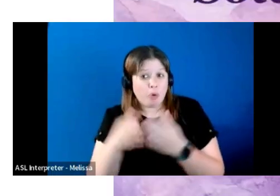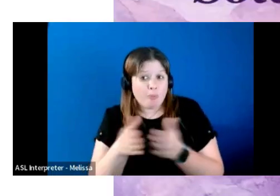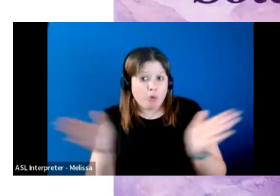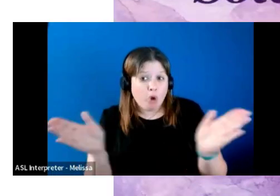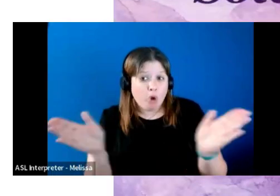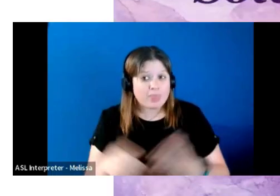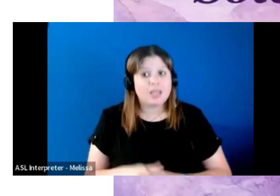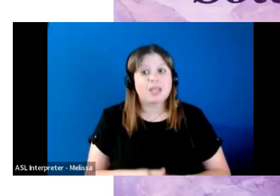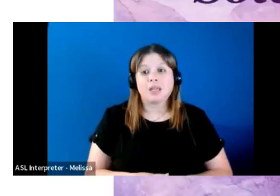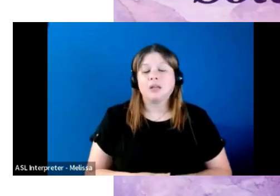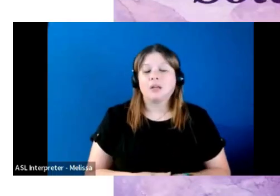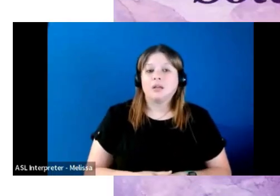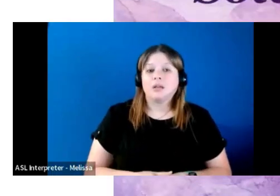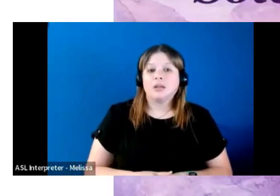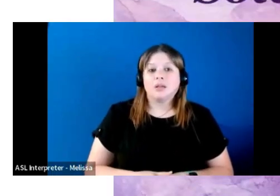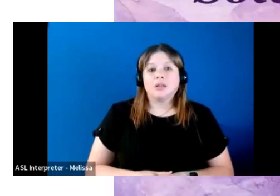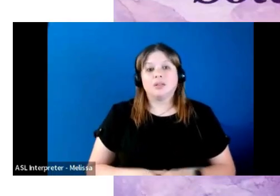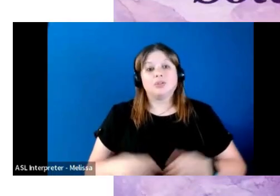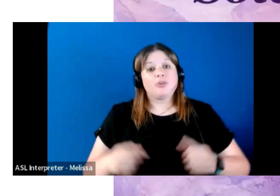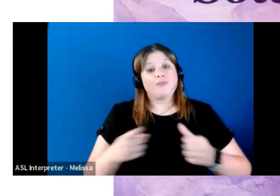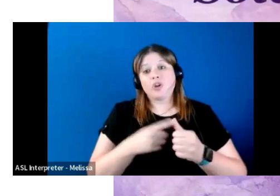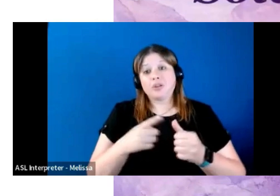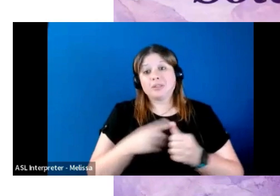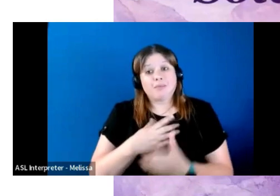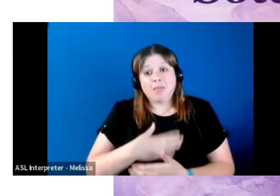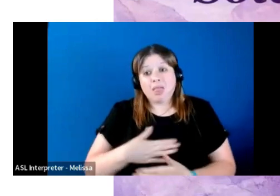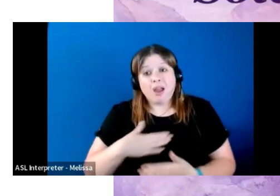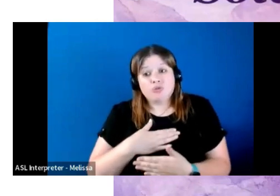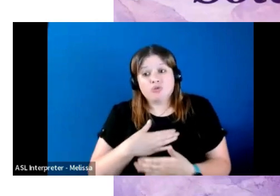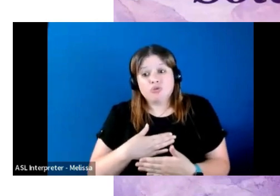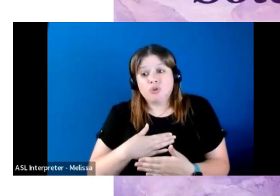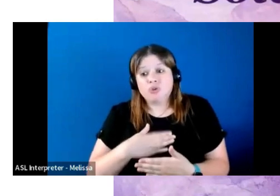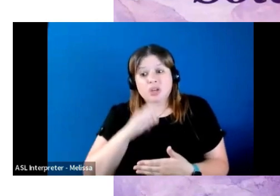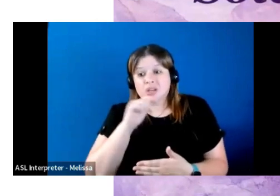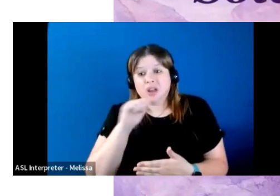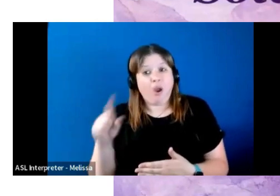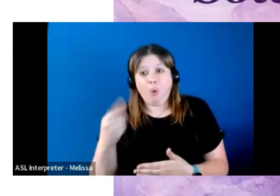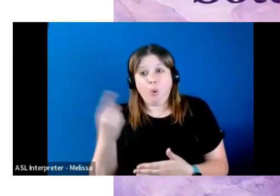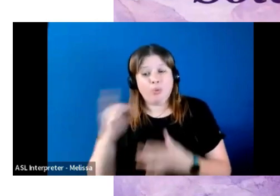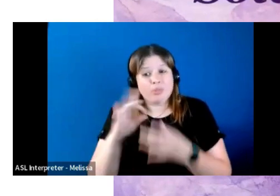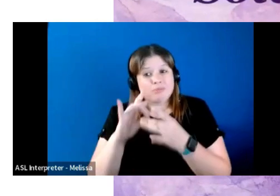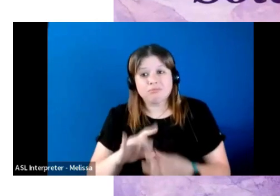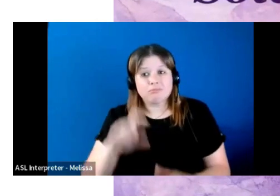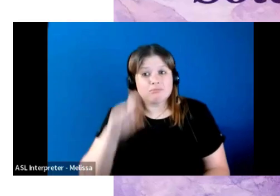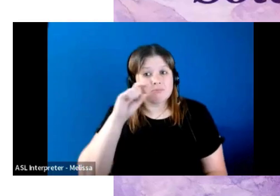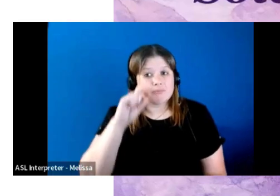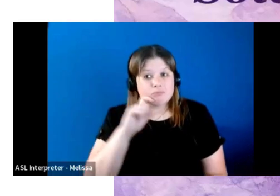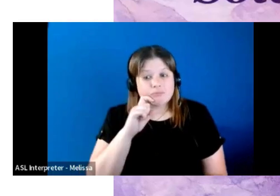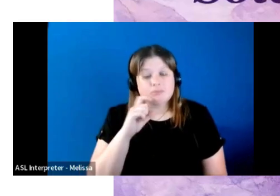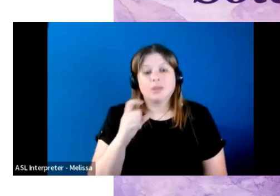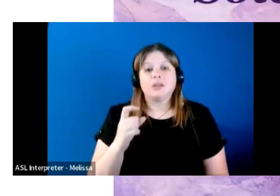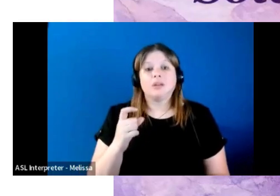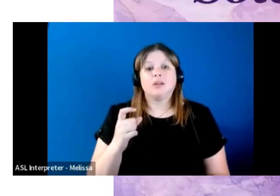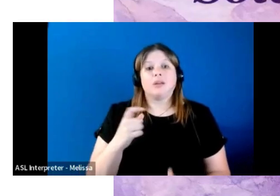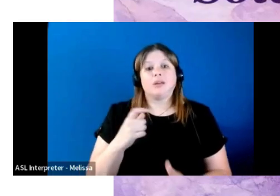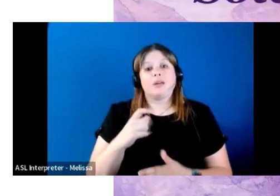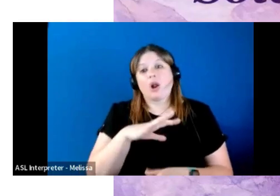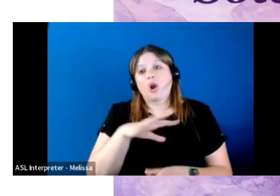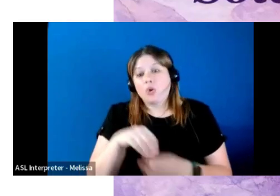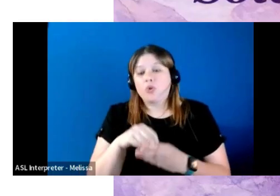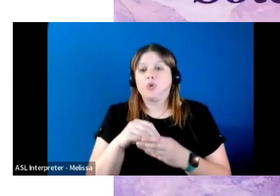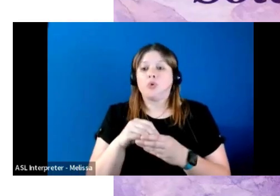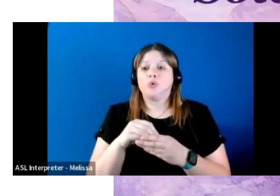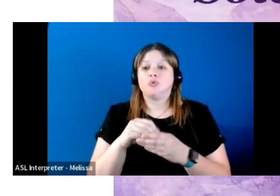First, I want to say that pleasure is, of course, not only sexual. It includes relief from